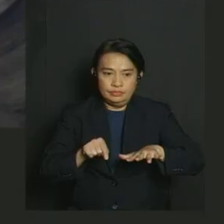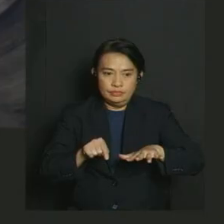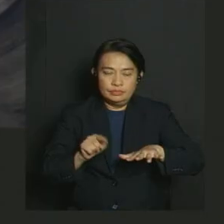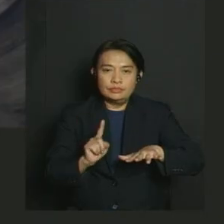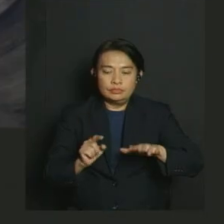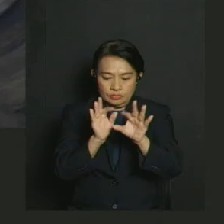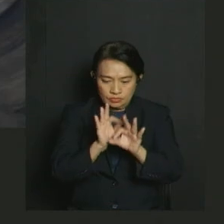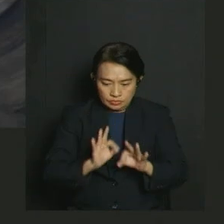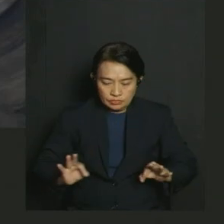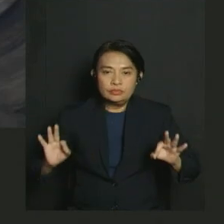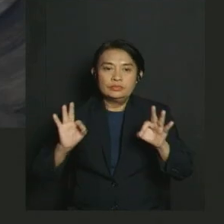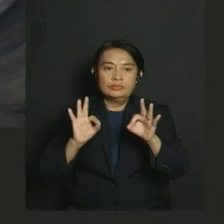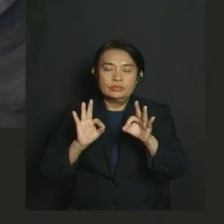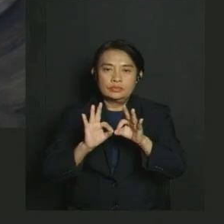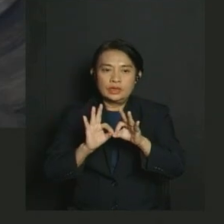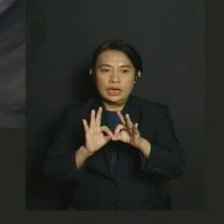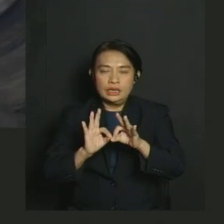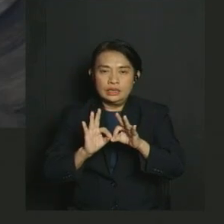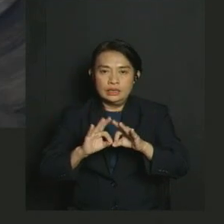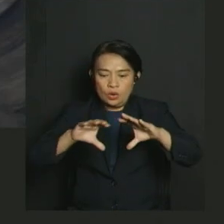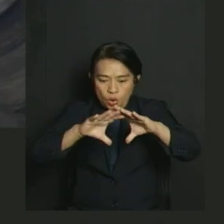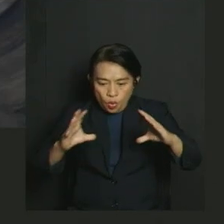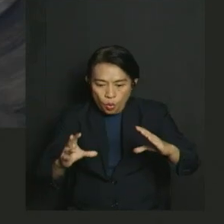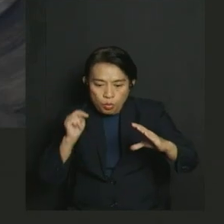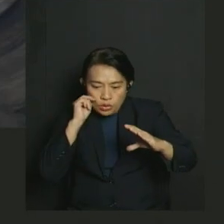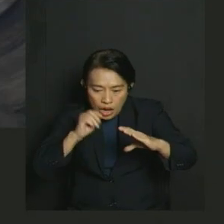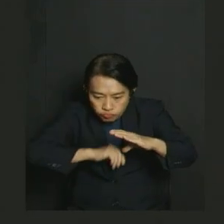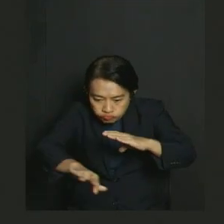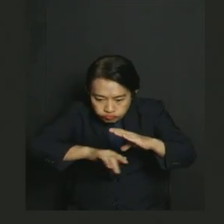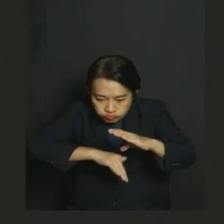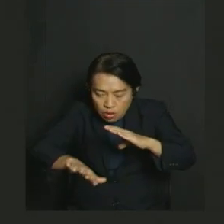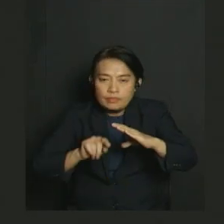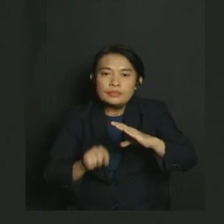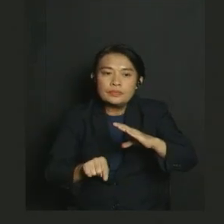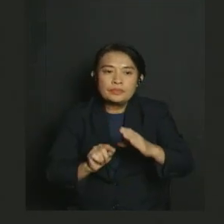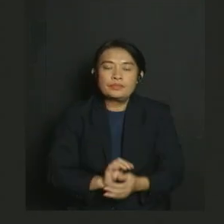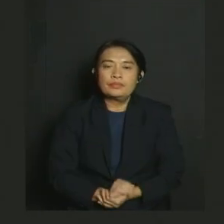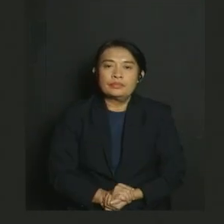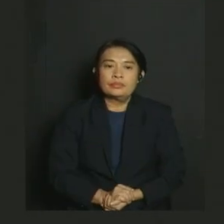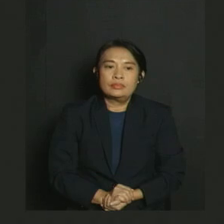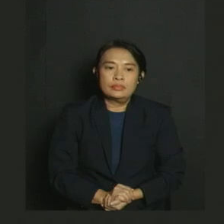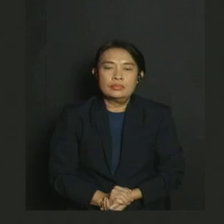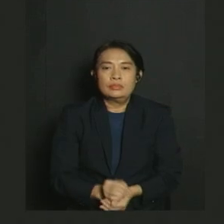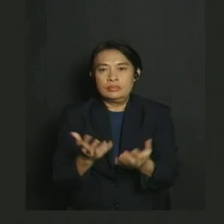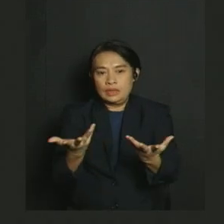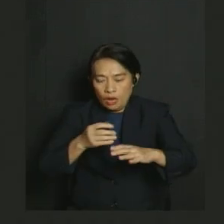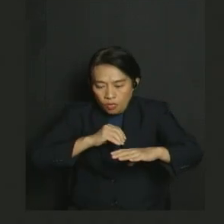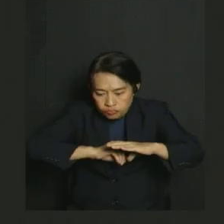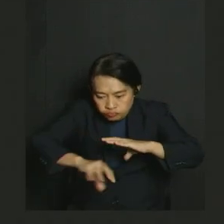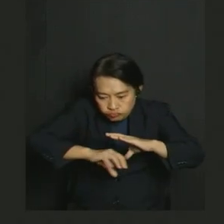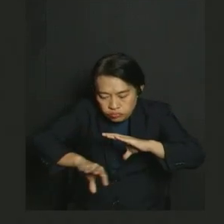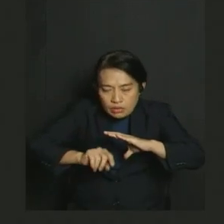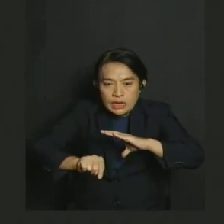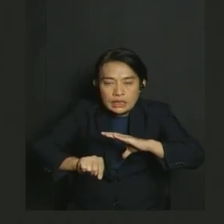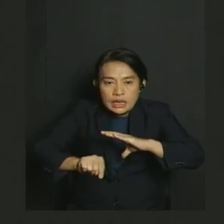tunnel, But the water cannot go to the giant tunnel without like good local sewer.